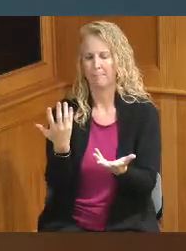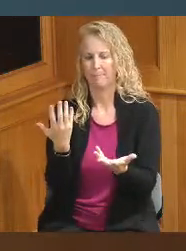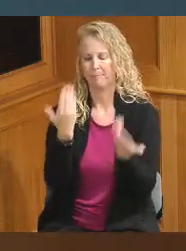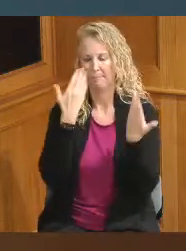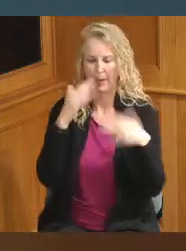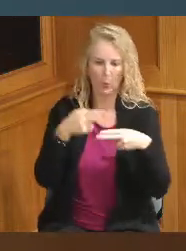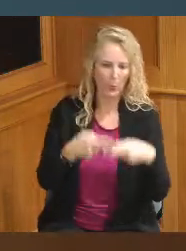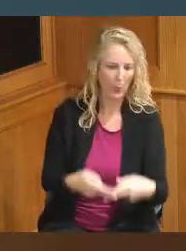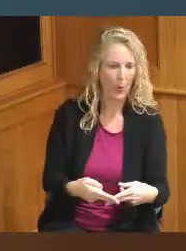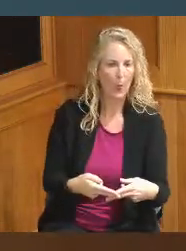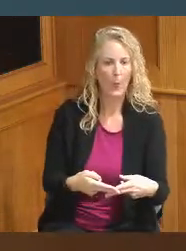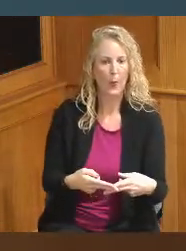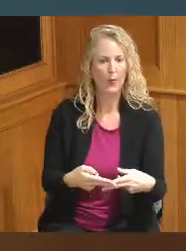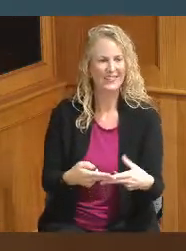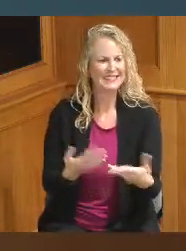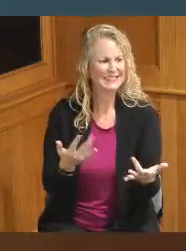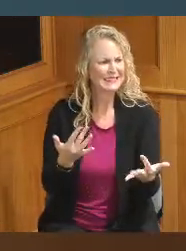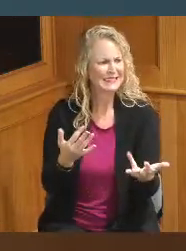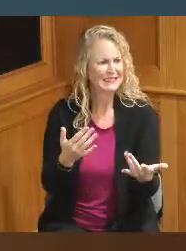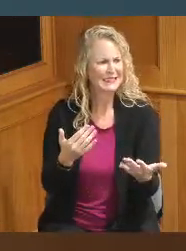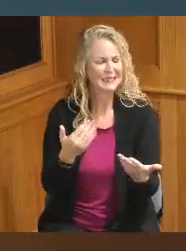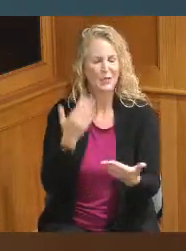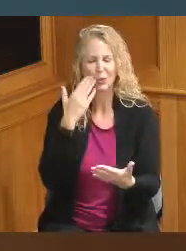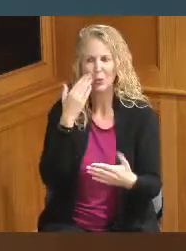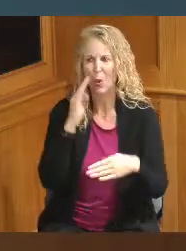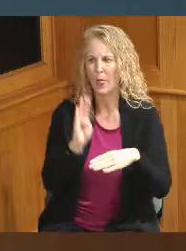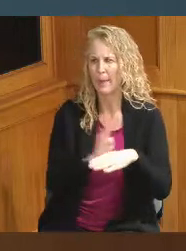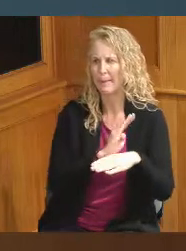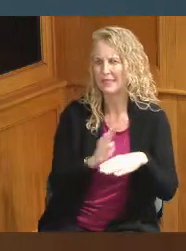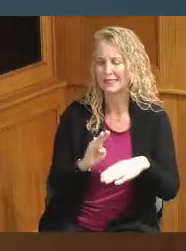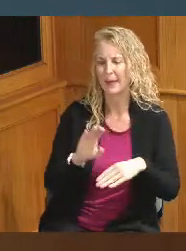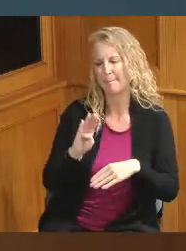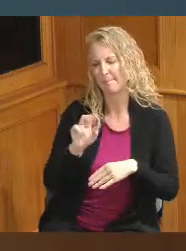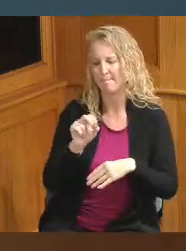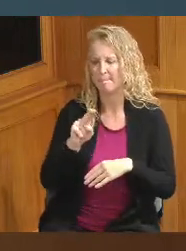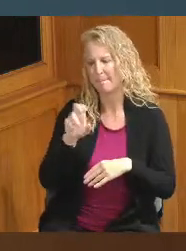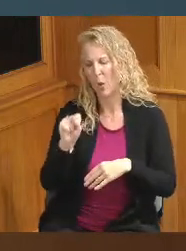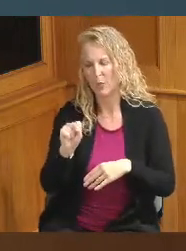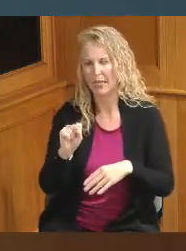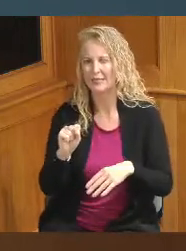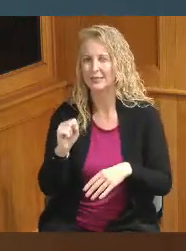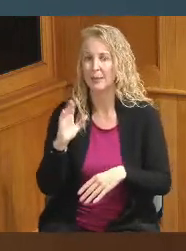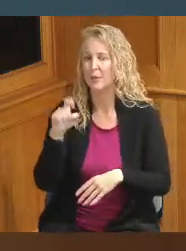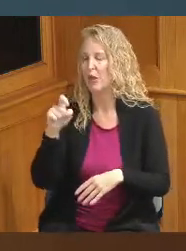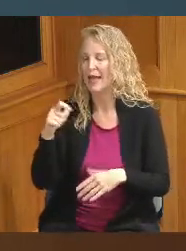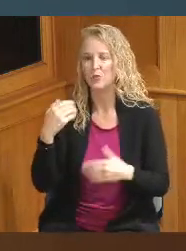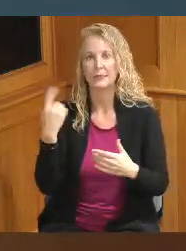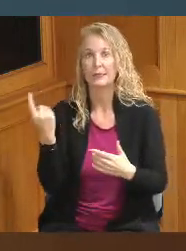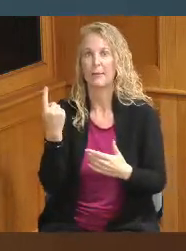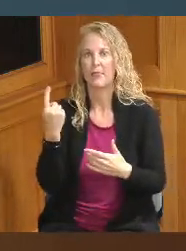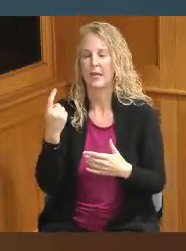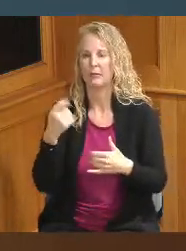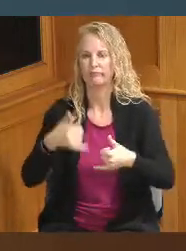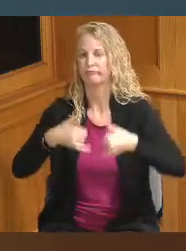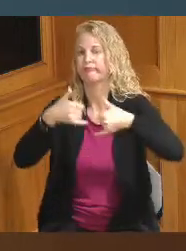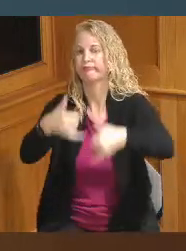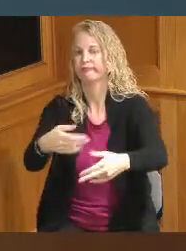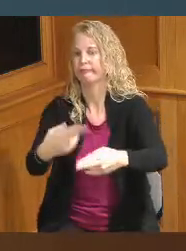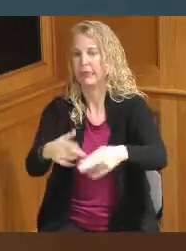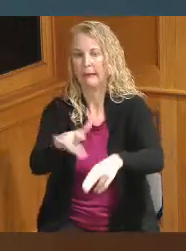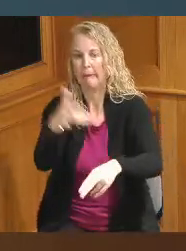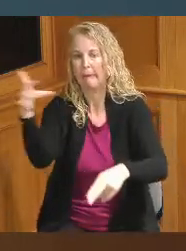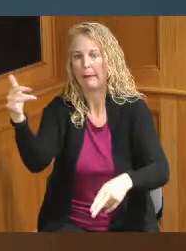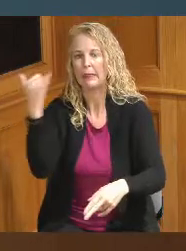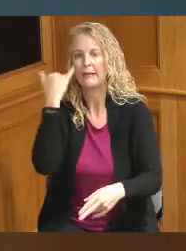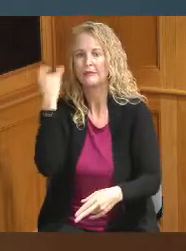what they call it in the public sector. Mm-hmm. I call it bonus in the private sector. But there has to be a distinction between someone who